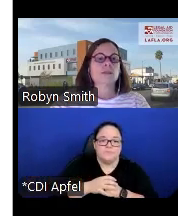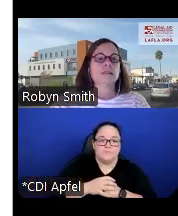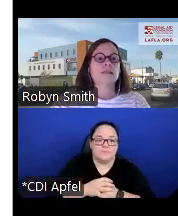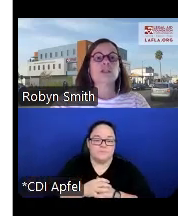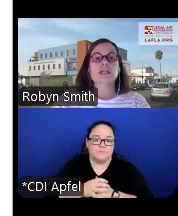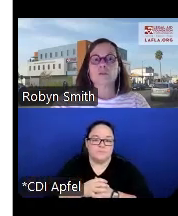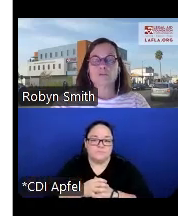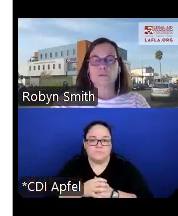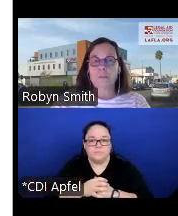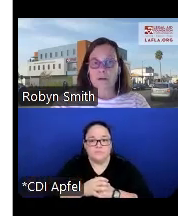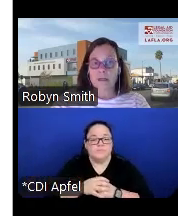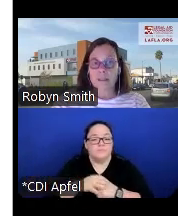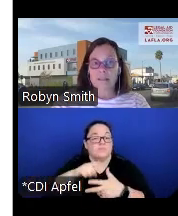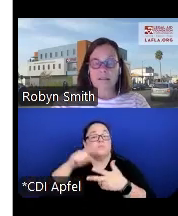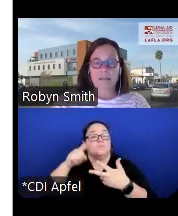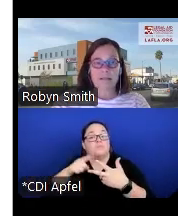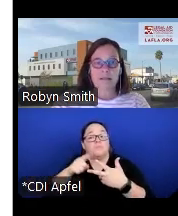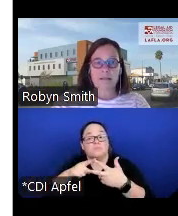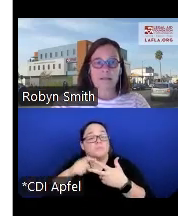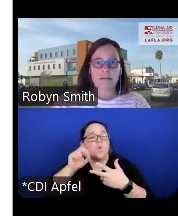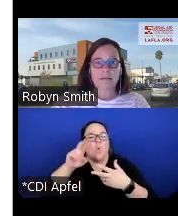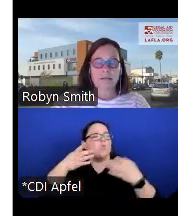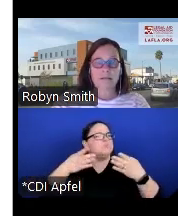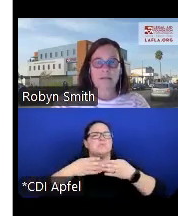Another option is a general forbearance.